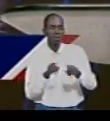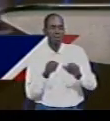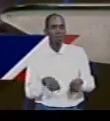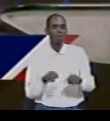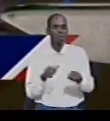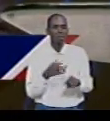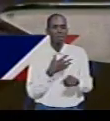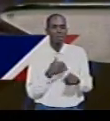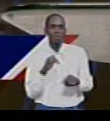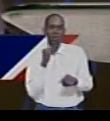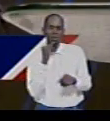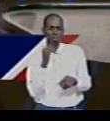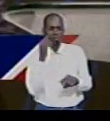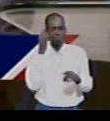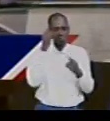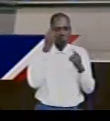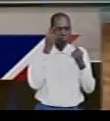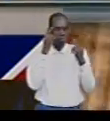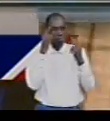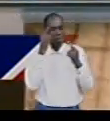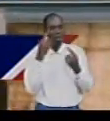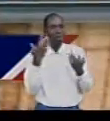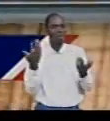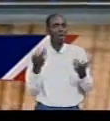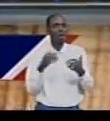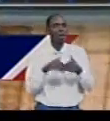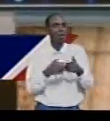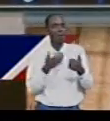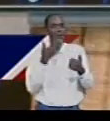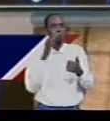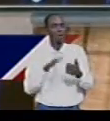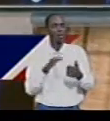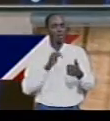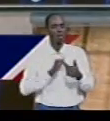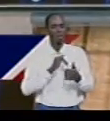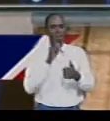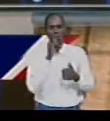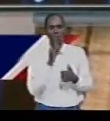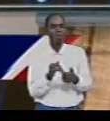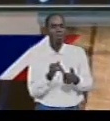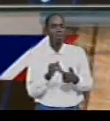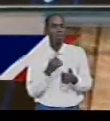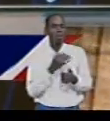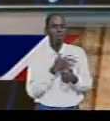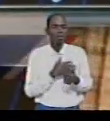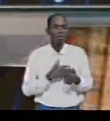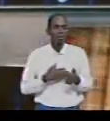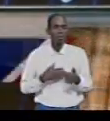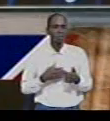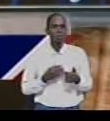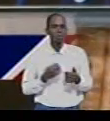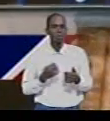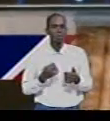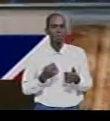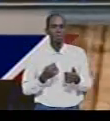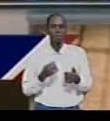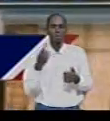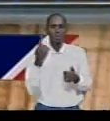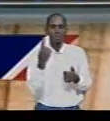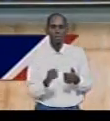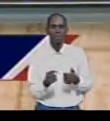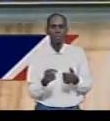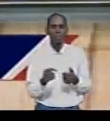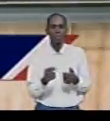how disastrous is that? Number two, the disabling effect of